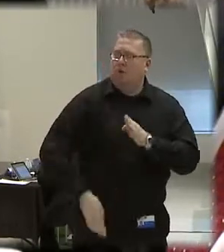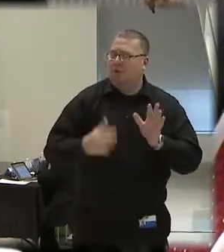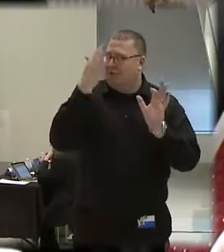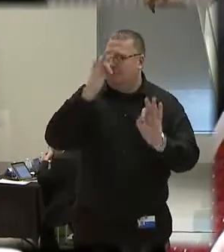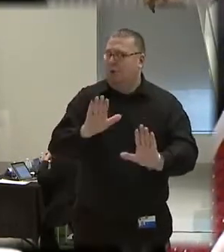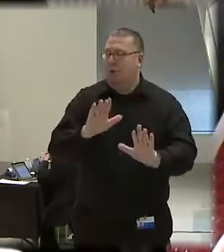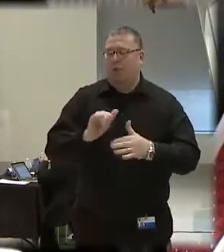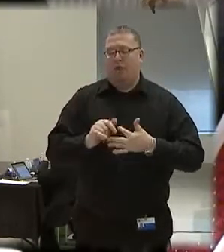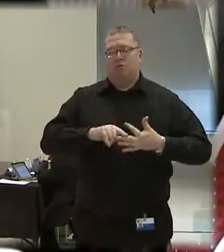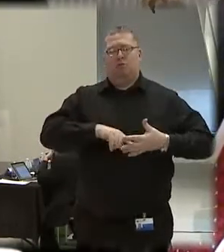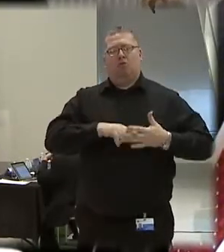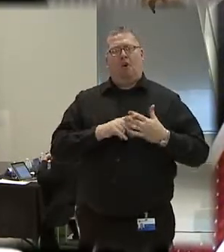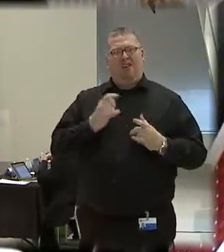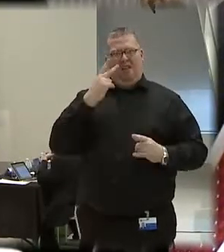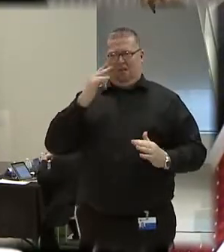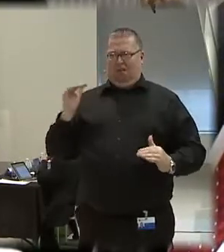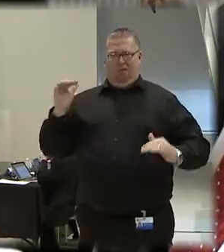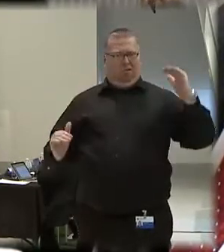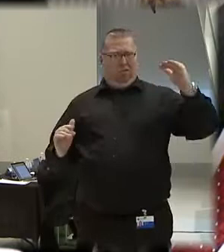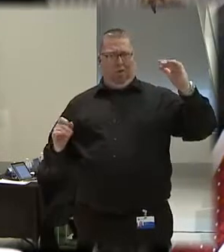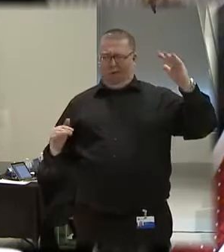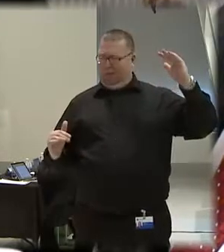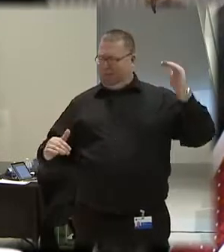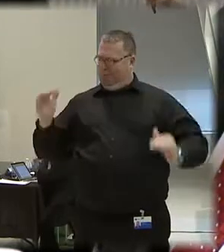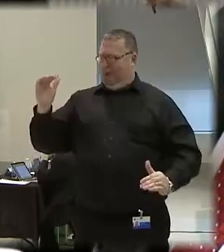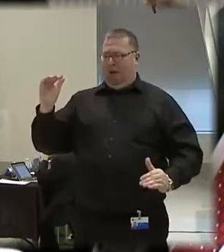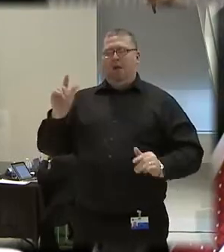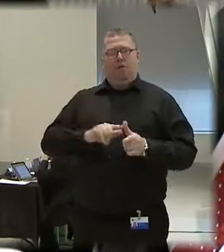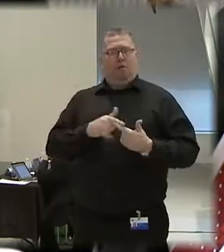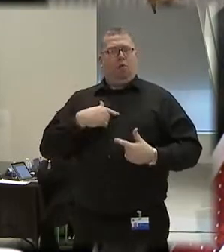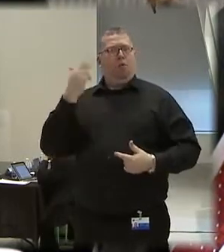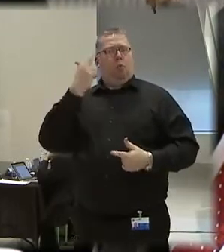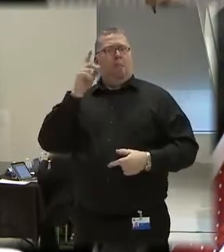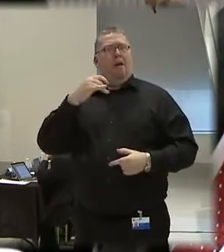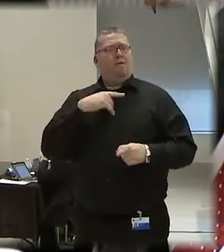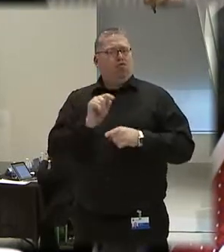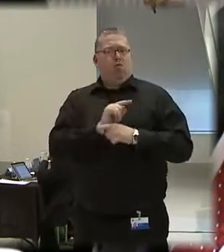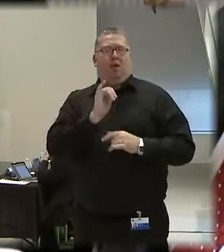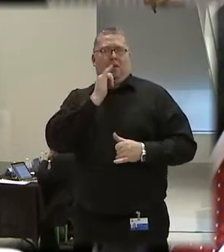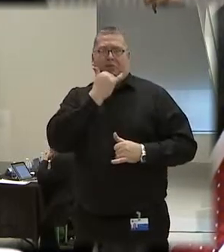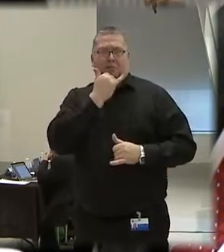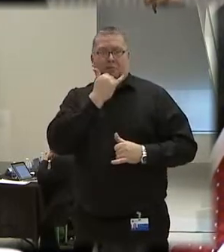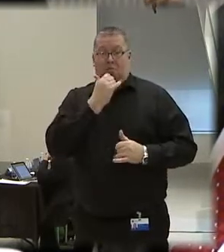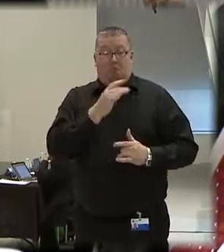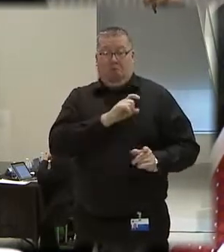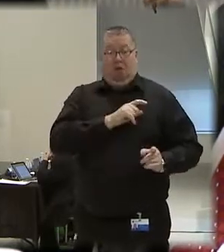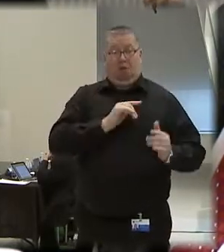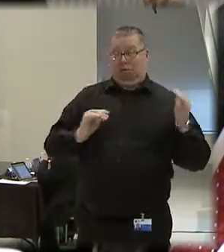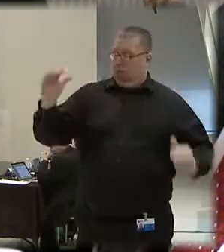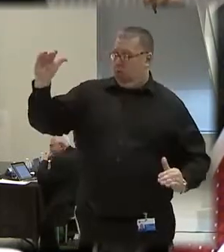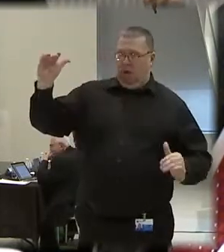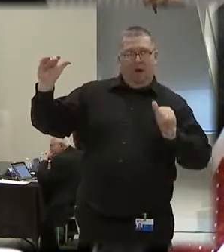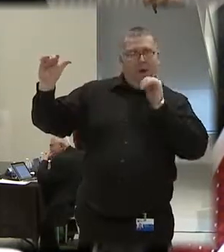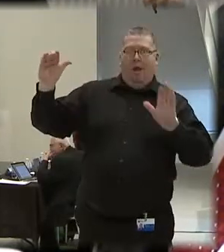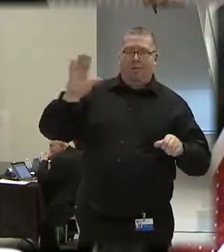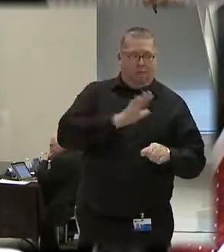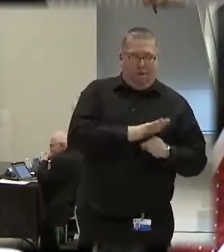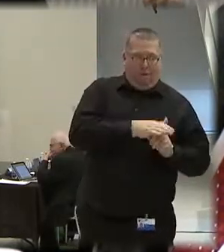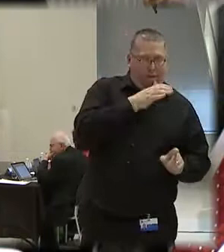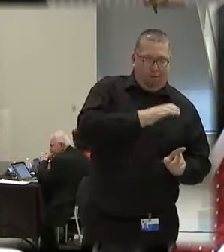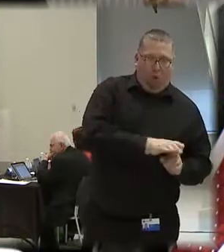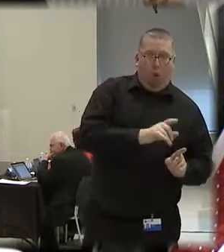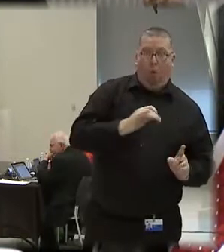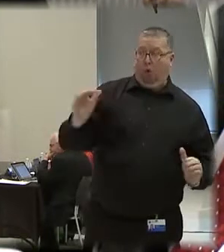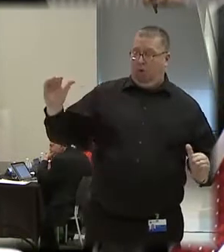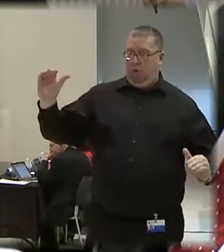see a disproportionate use of force, there may be training issues that the officer didn't use enough force, or there may be training issues the officer